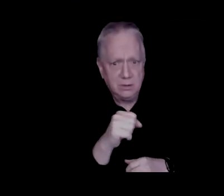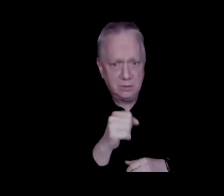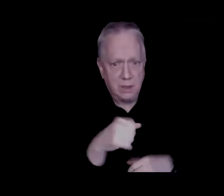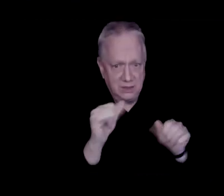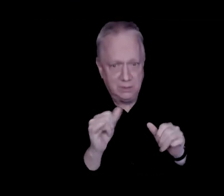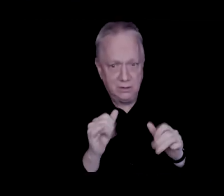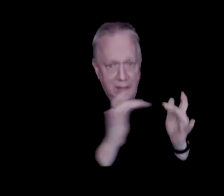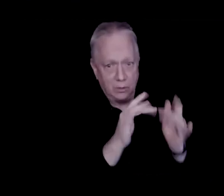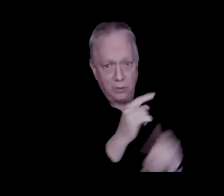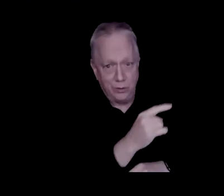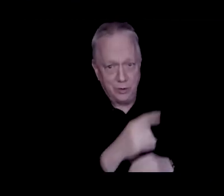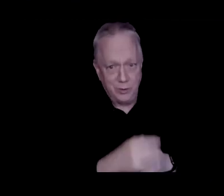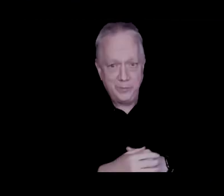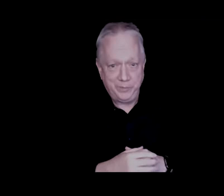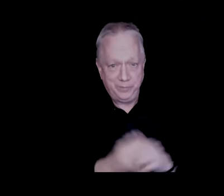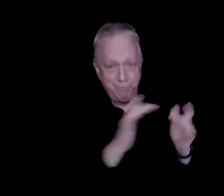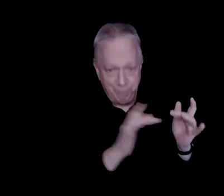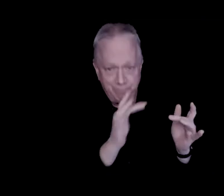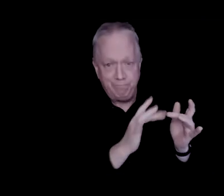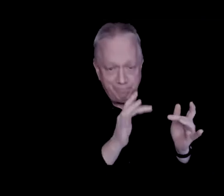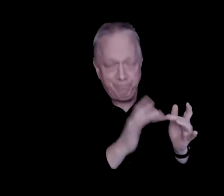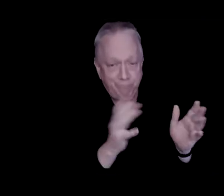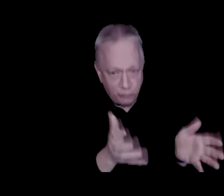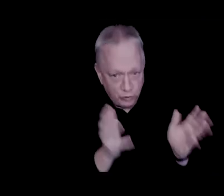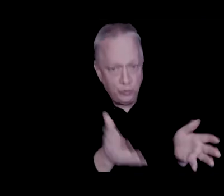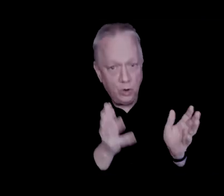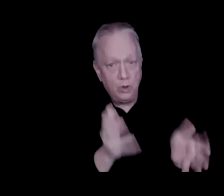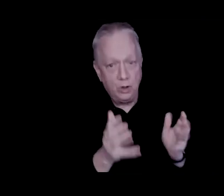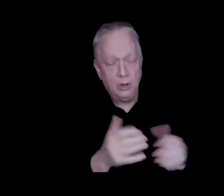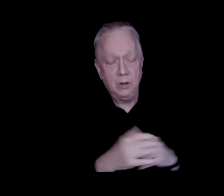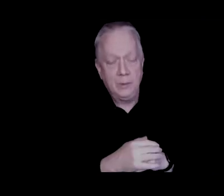in contact with her. We talk together